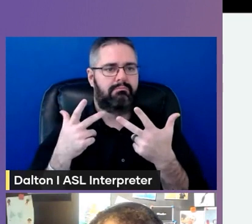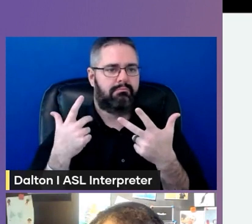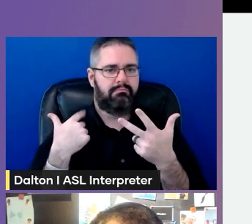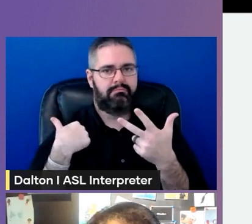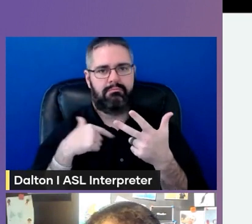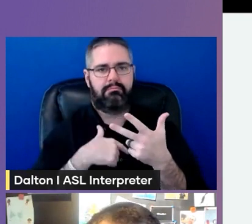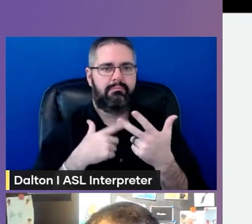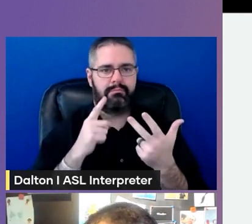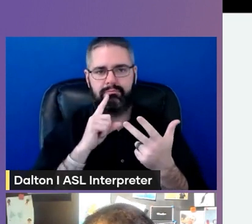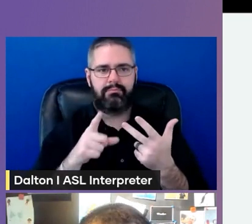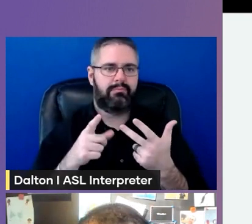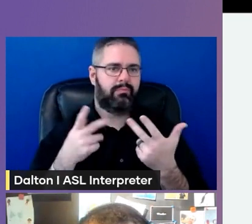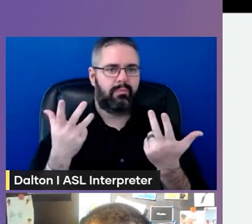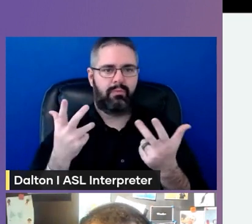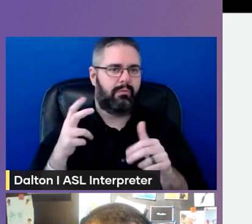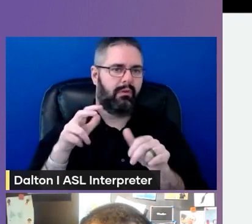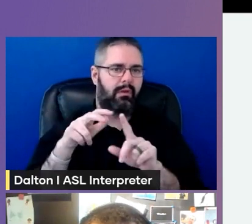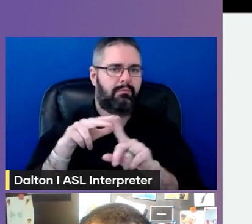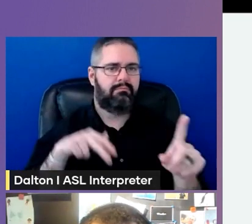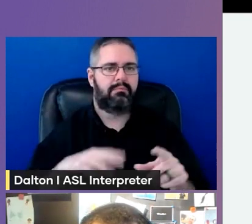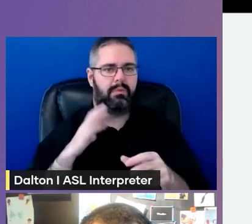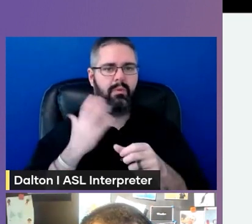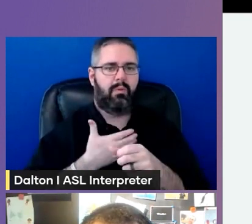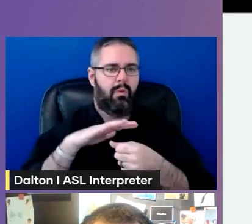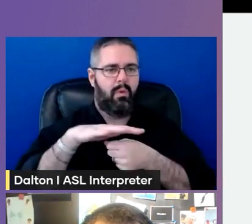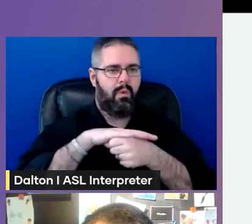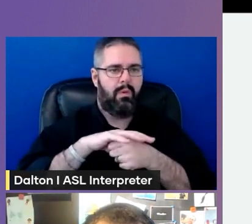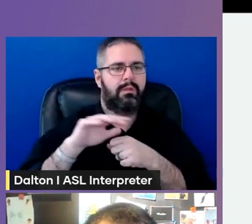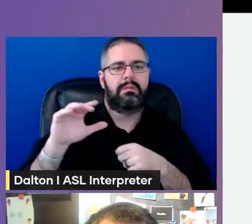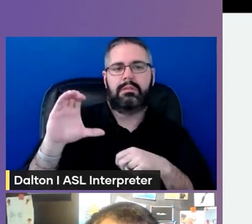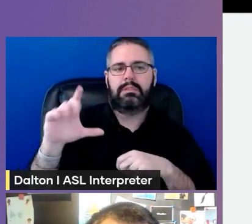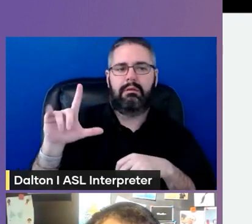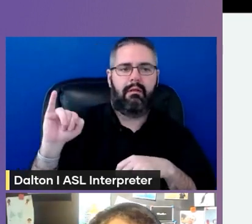drop out a Waypoint with the local exec to our Seaplane CLI,